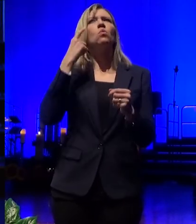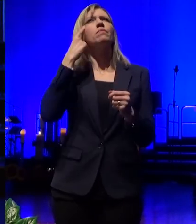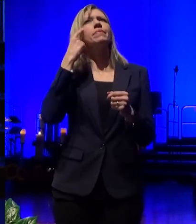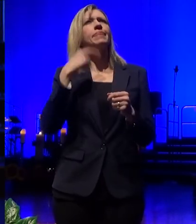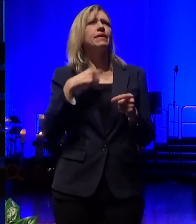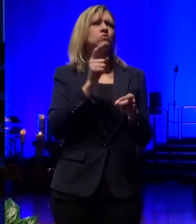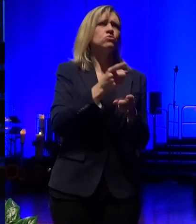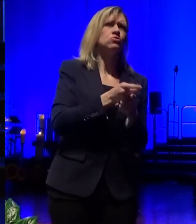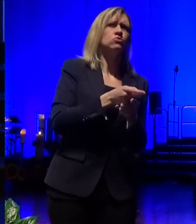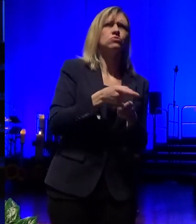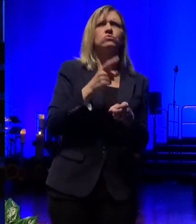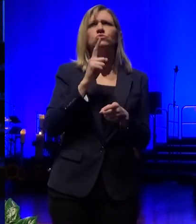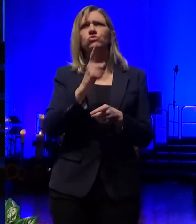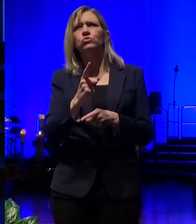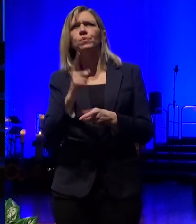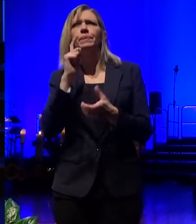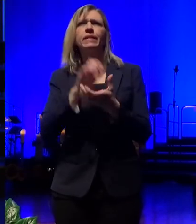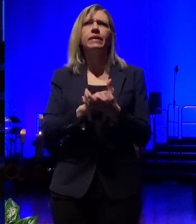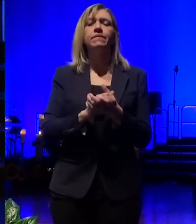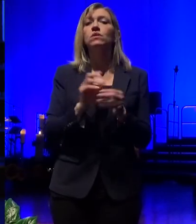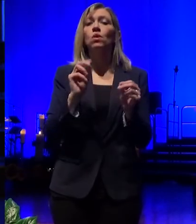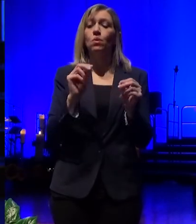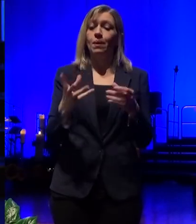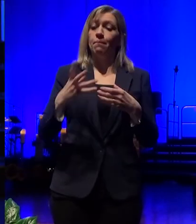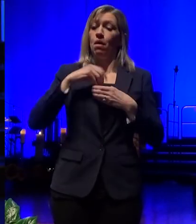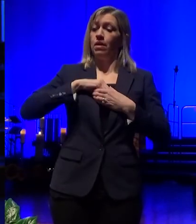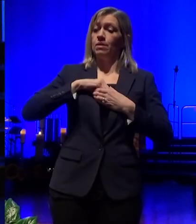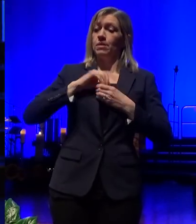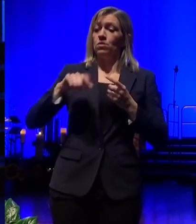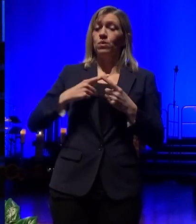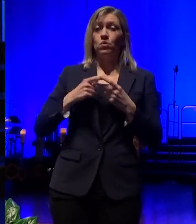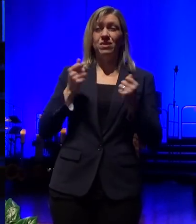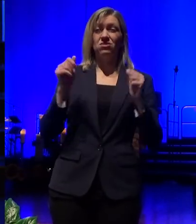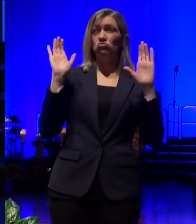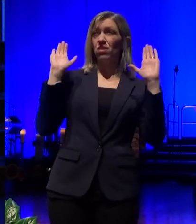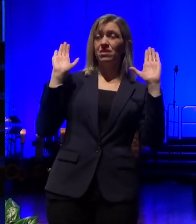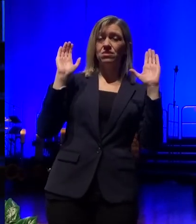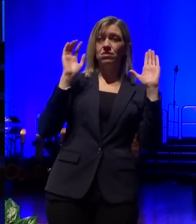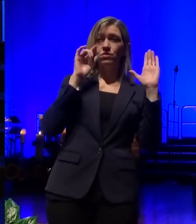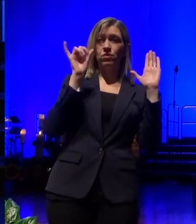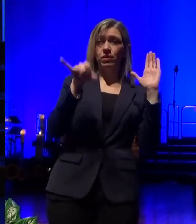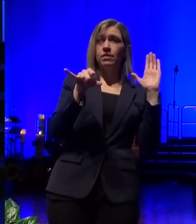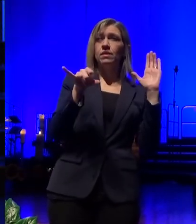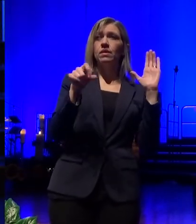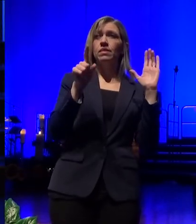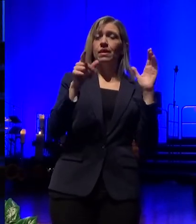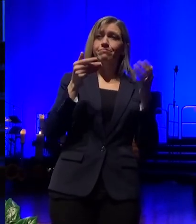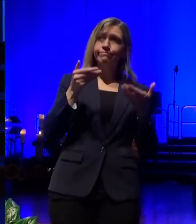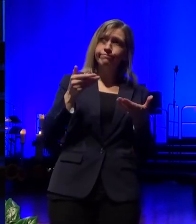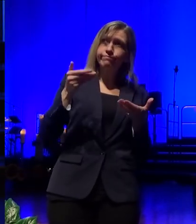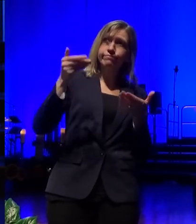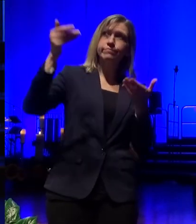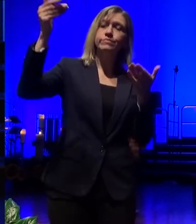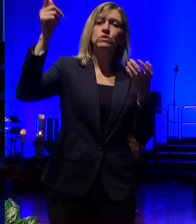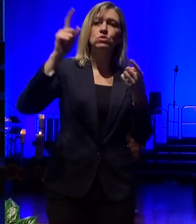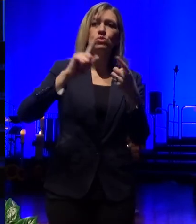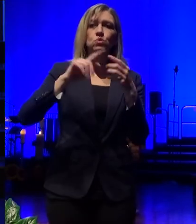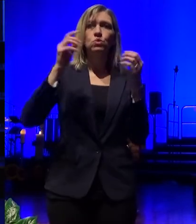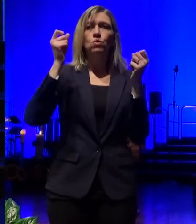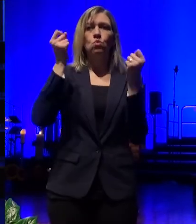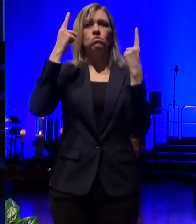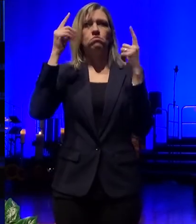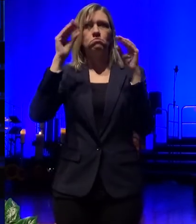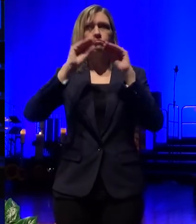believe. Embodiment, when we live in it and we surrender into it, invites us into an